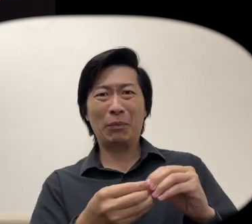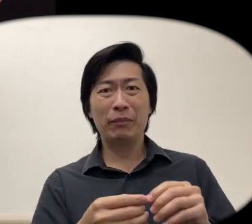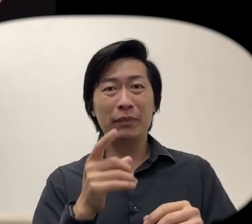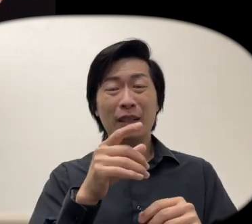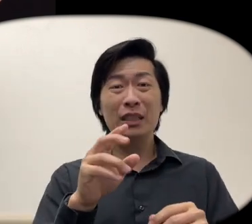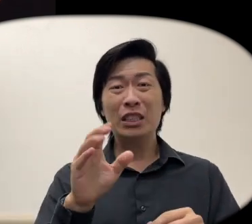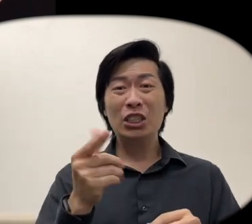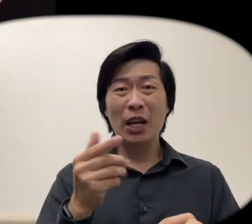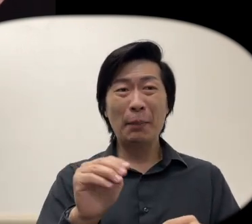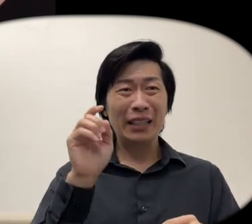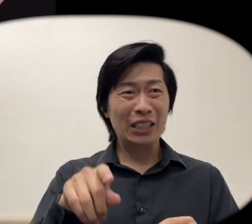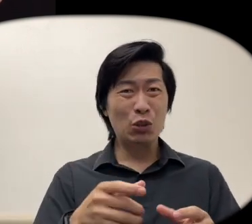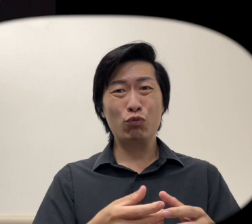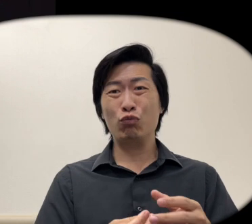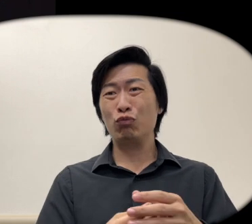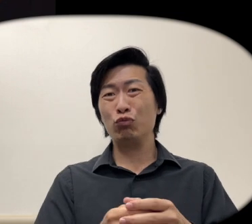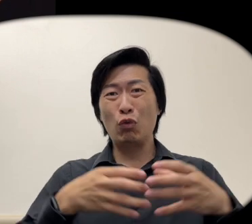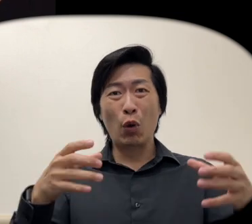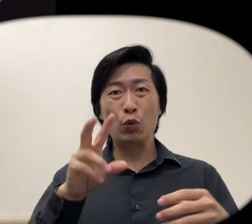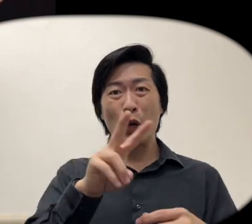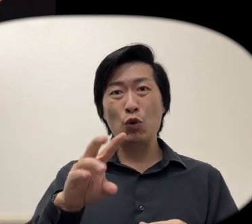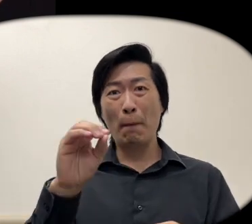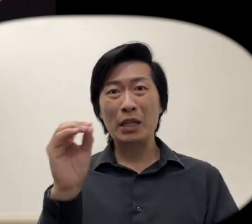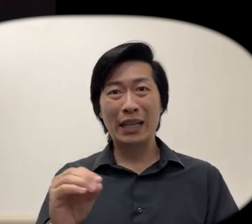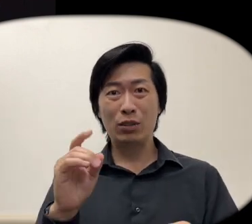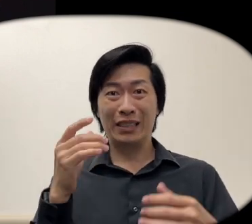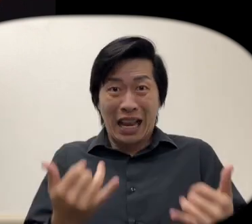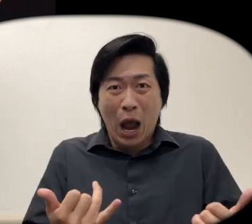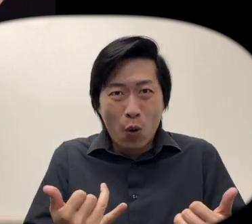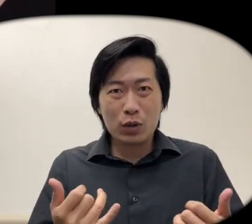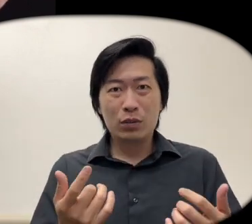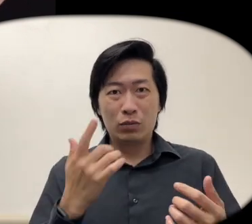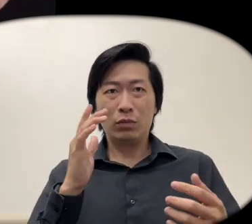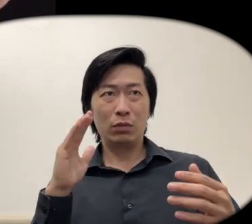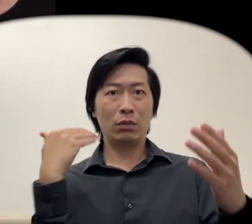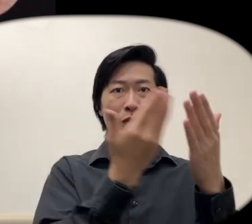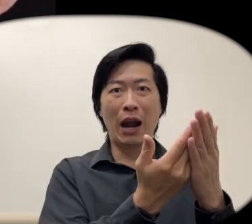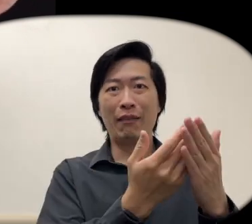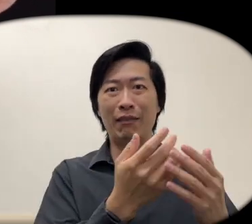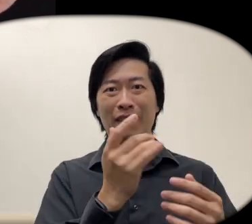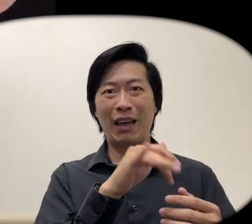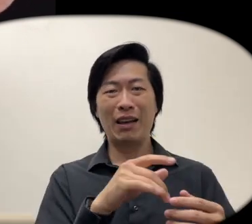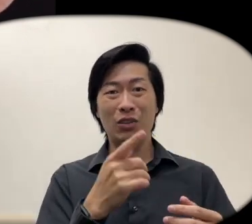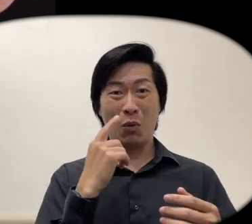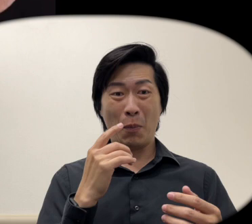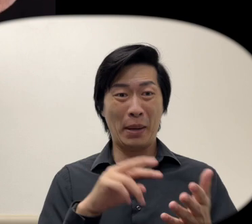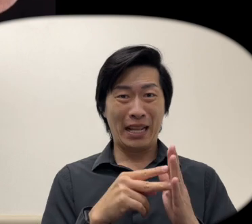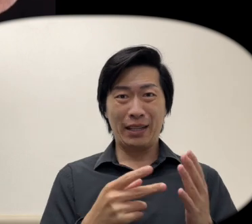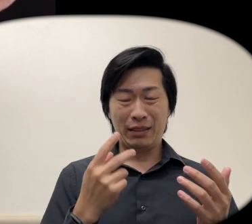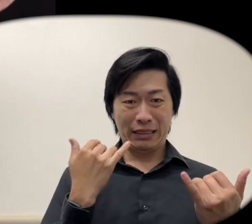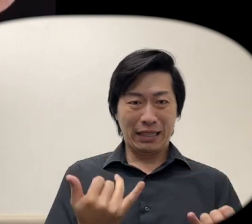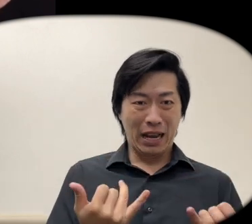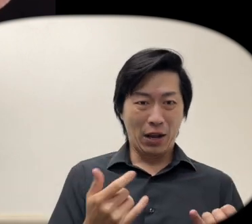right now to reach those levels. And another way of thinking about it is that they have to grow their current growth of about 6%